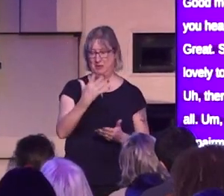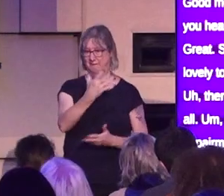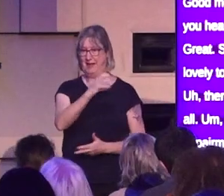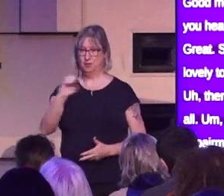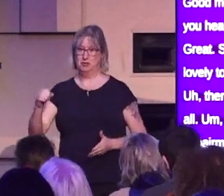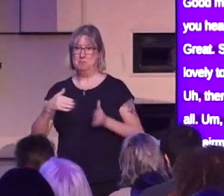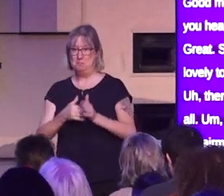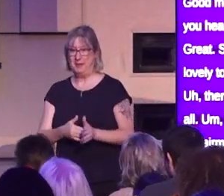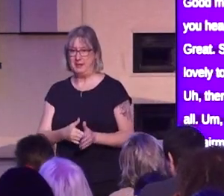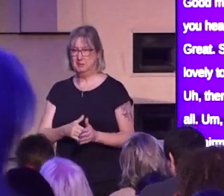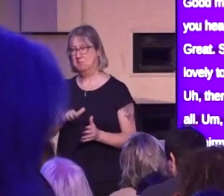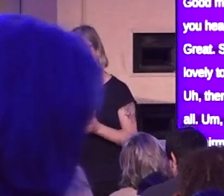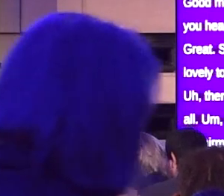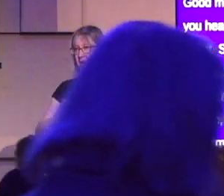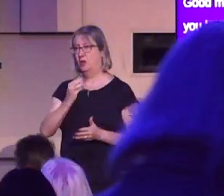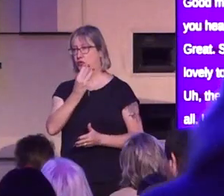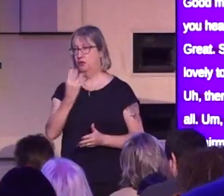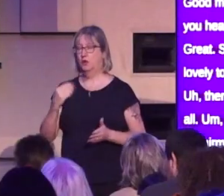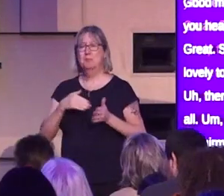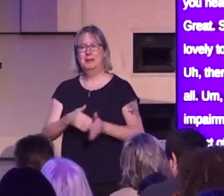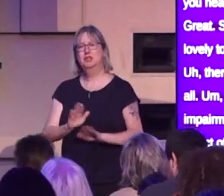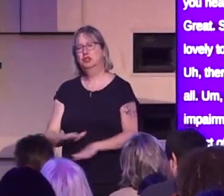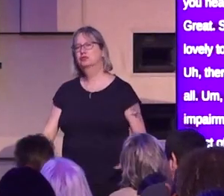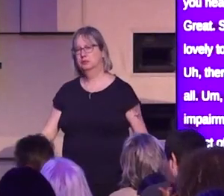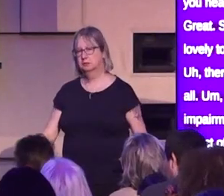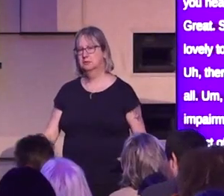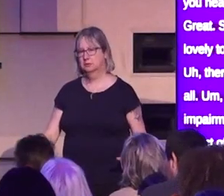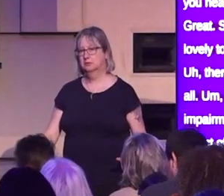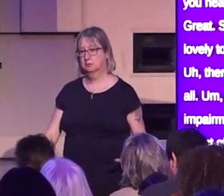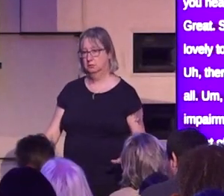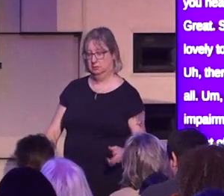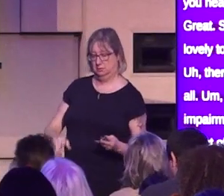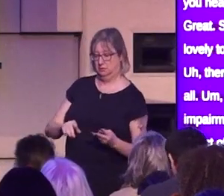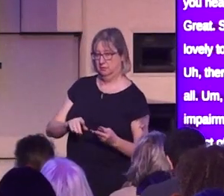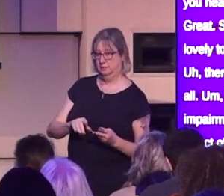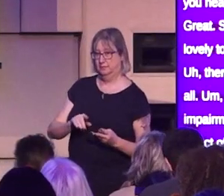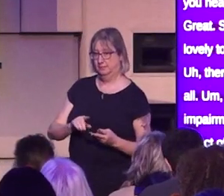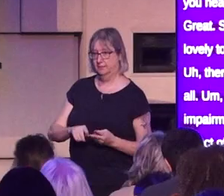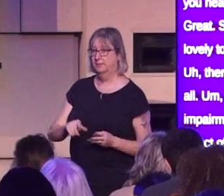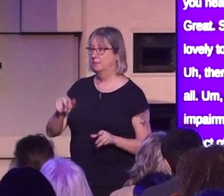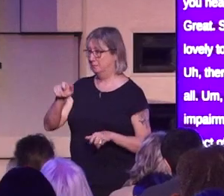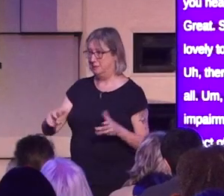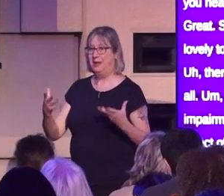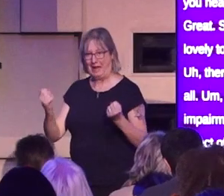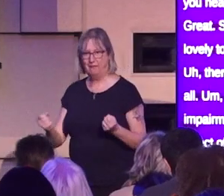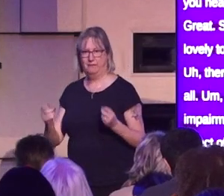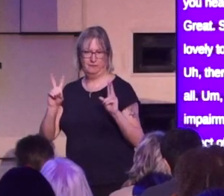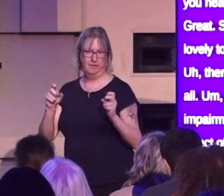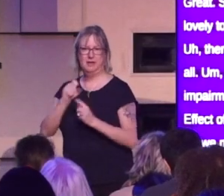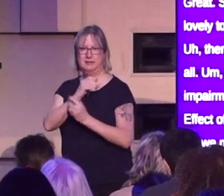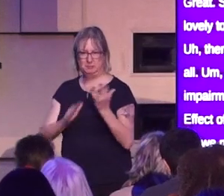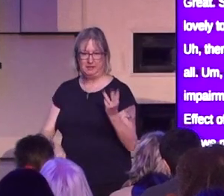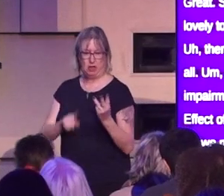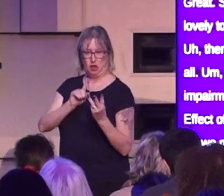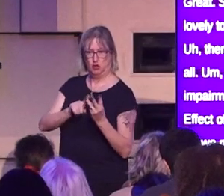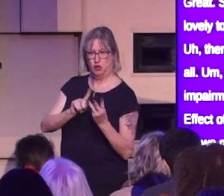and that's approximately 34 million children. It is the third most common years lived with a disability and the first amongst the